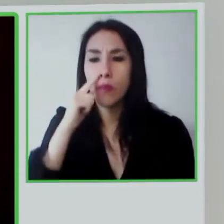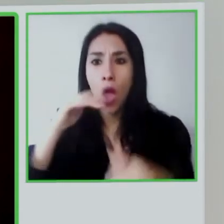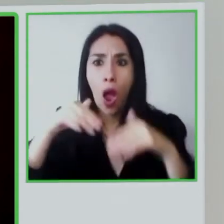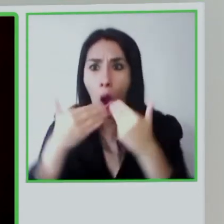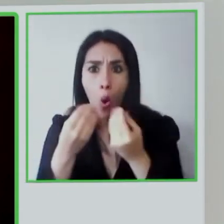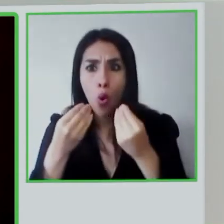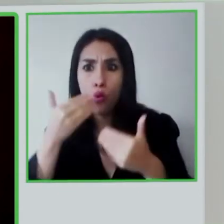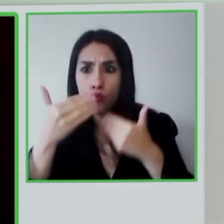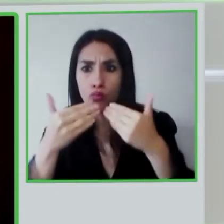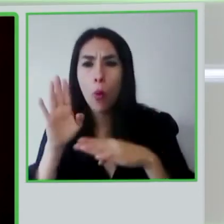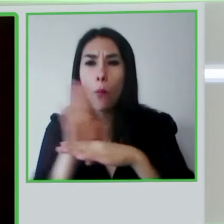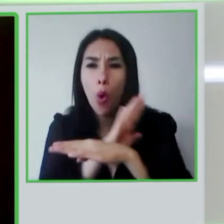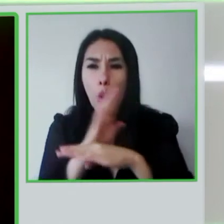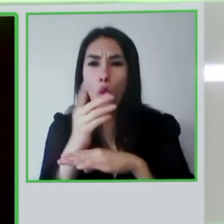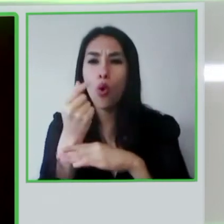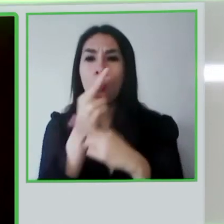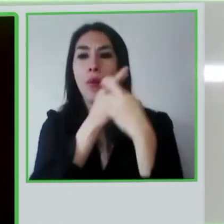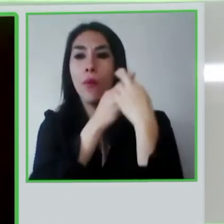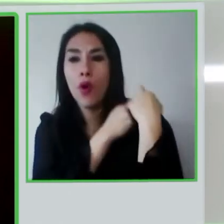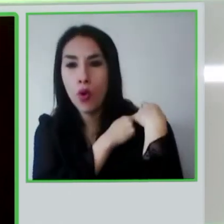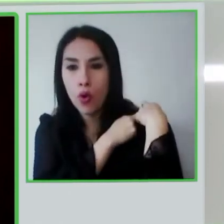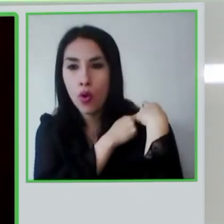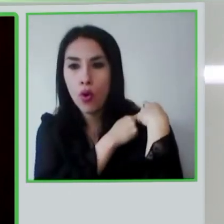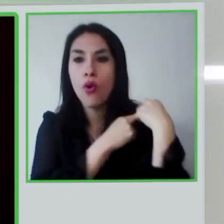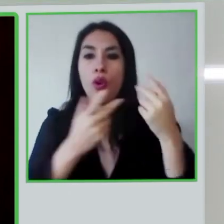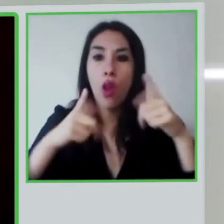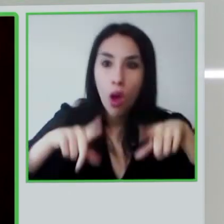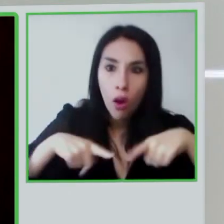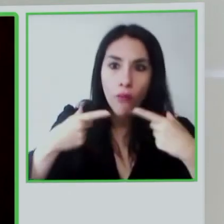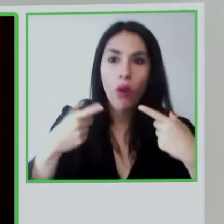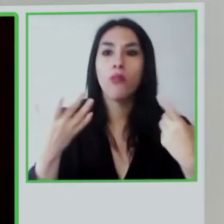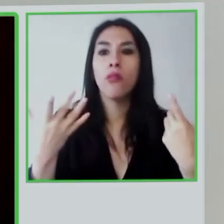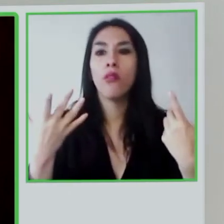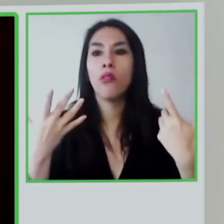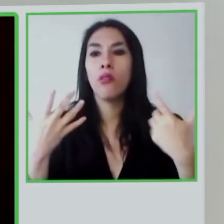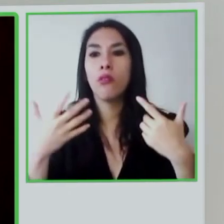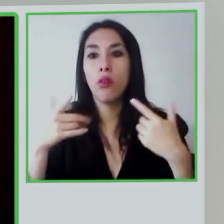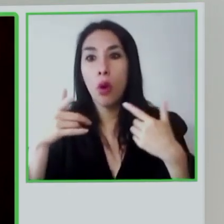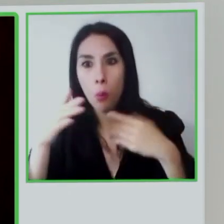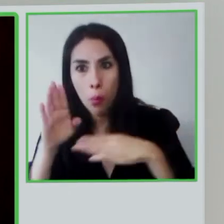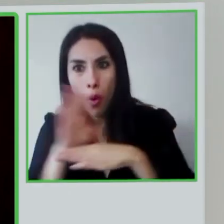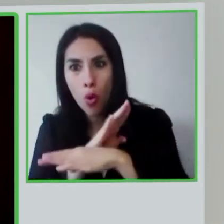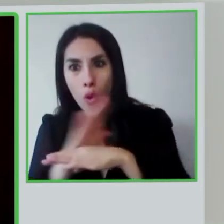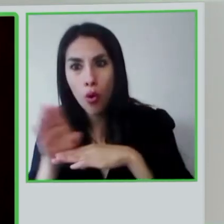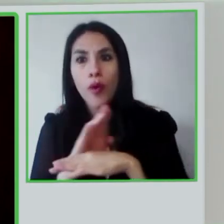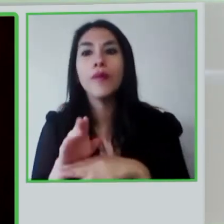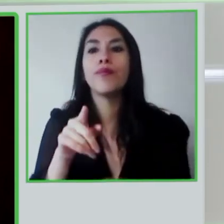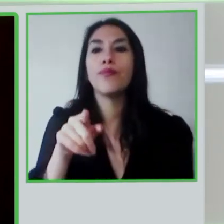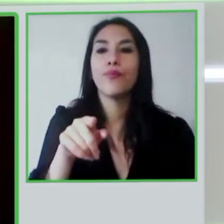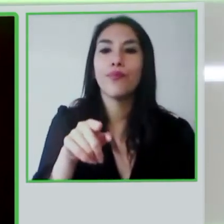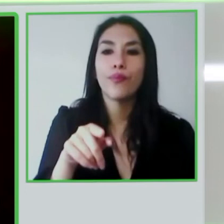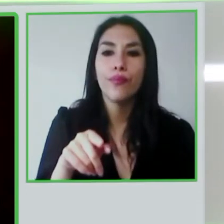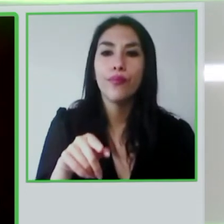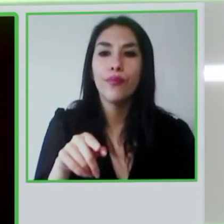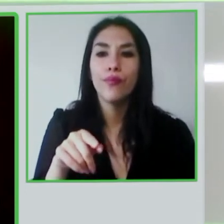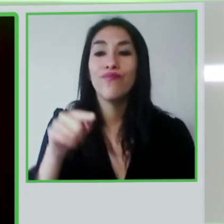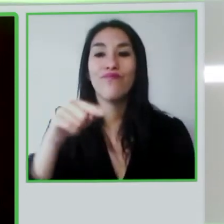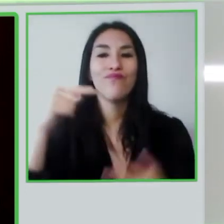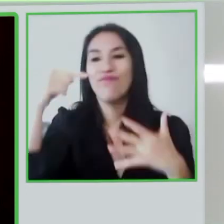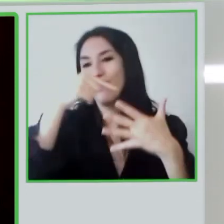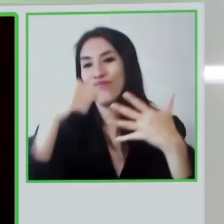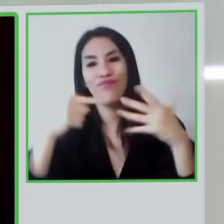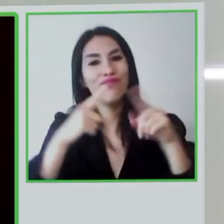are more responsible and allies for the disability area. For instance, we have Microsoft, Cisco,